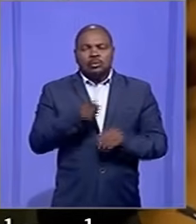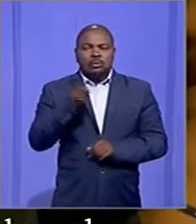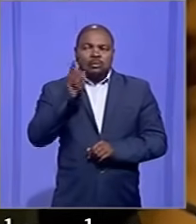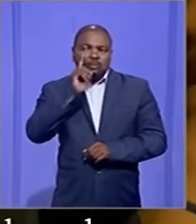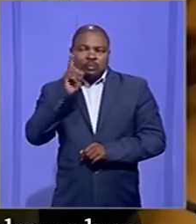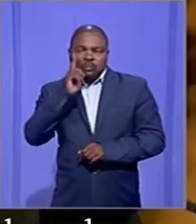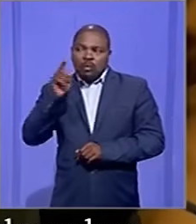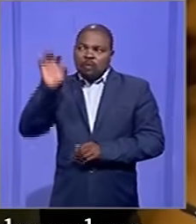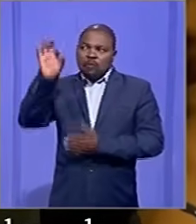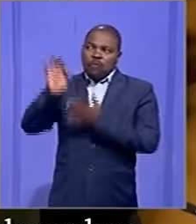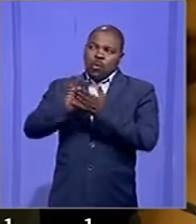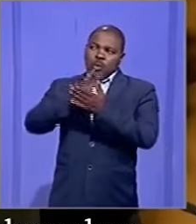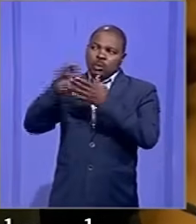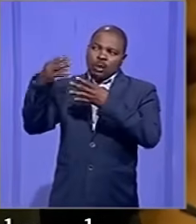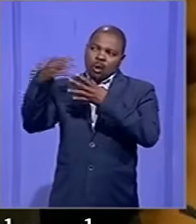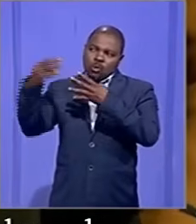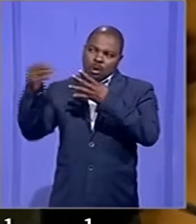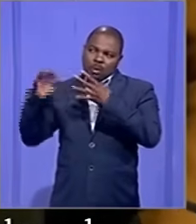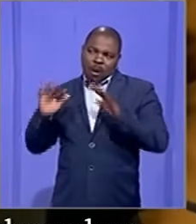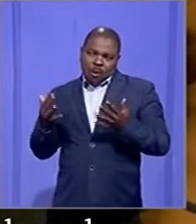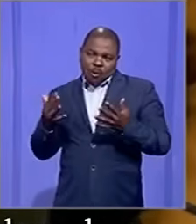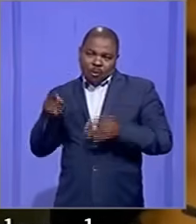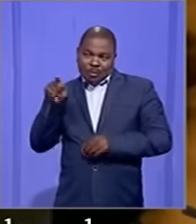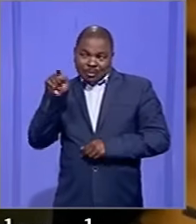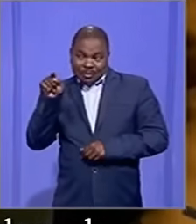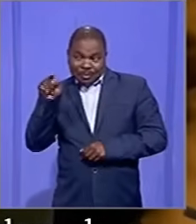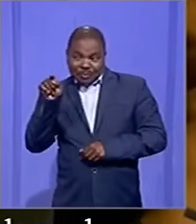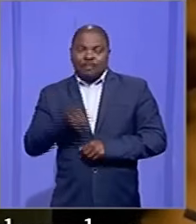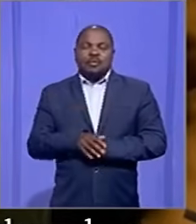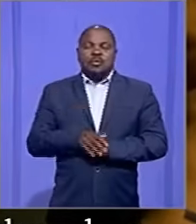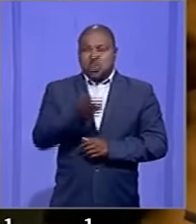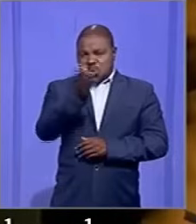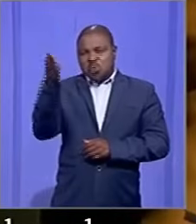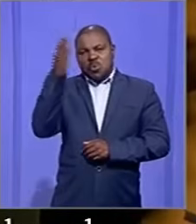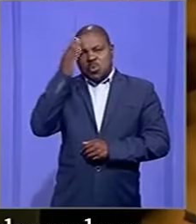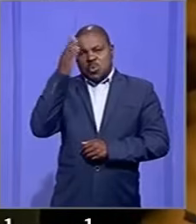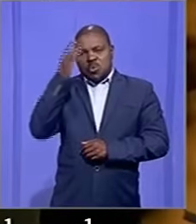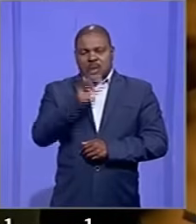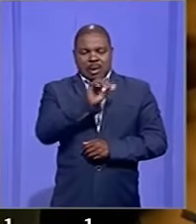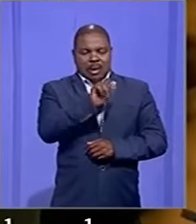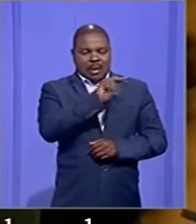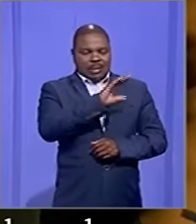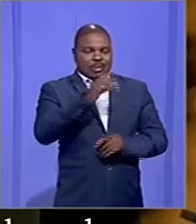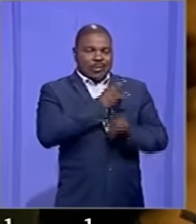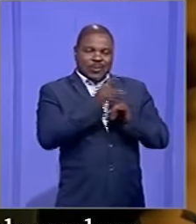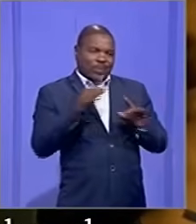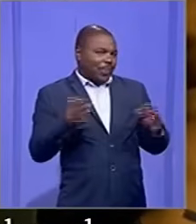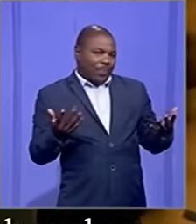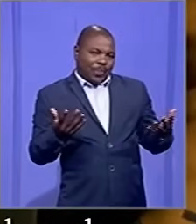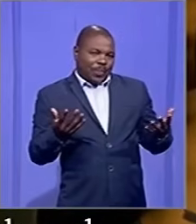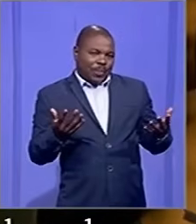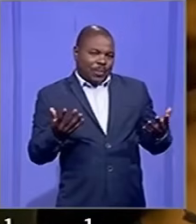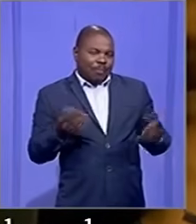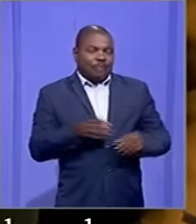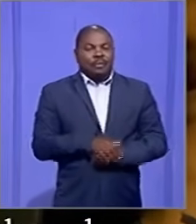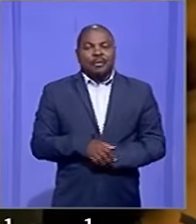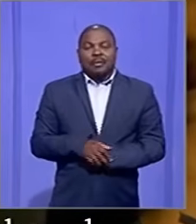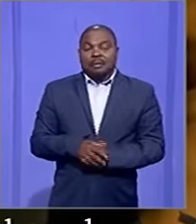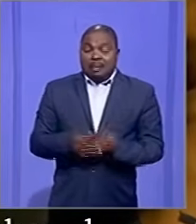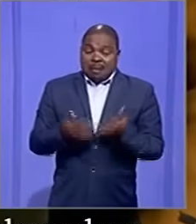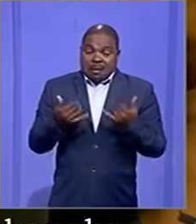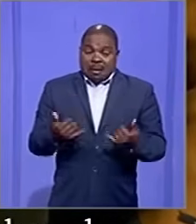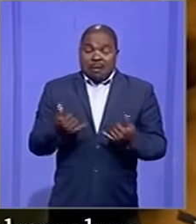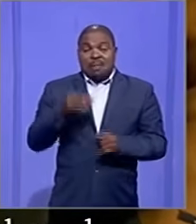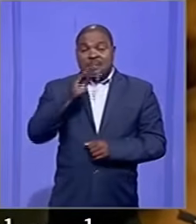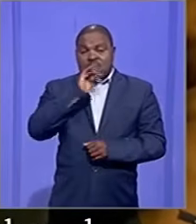of the elections. And the outcome of the elections, as we all know, does not favor the ANC. And in this